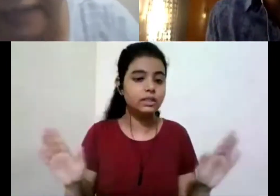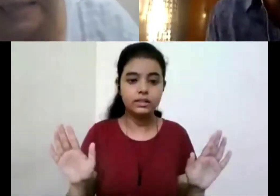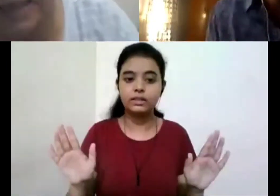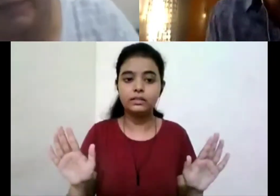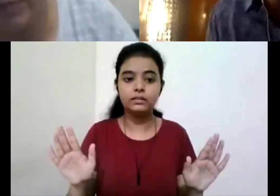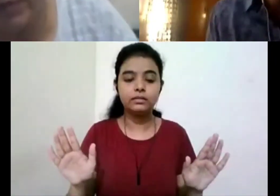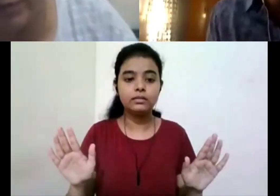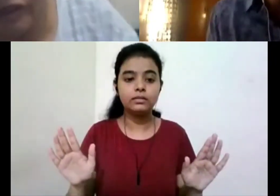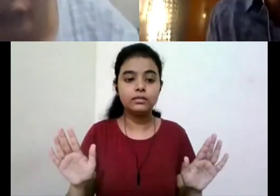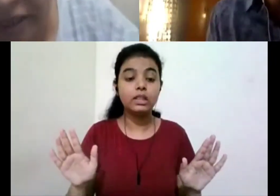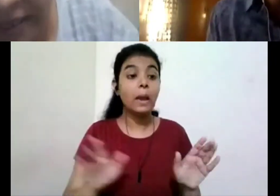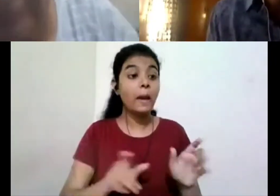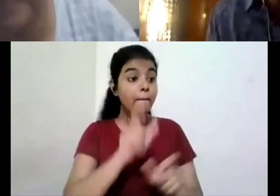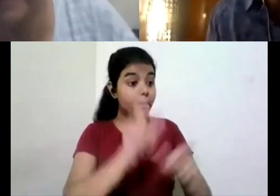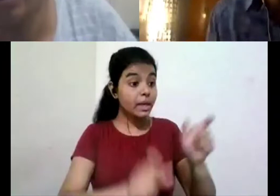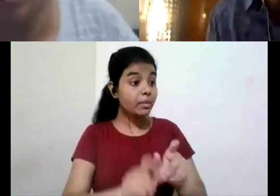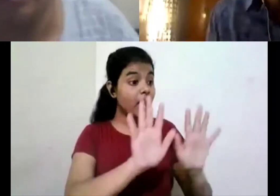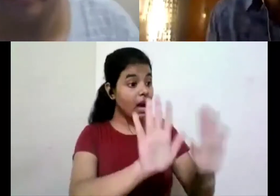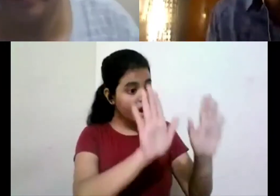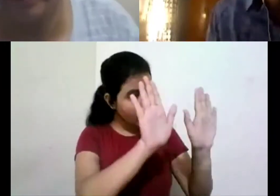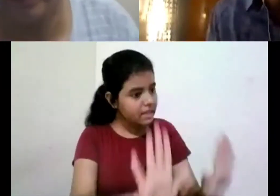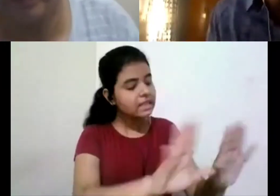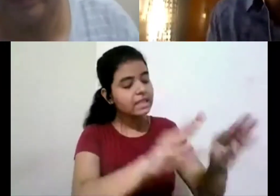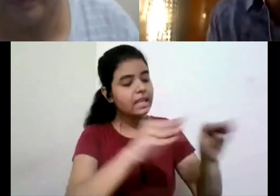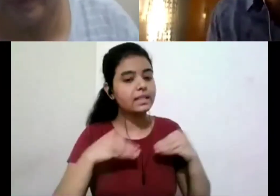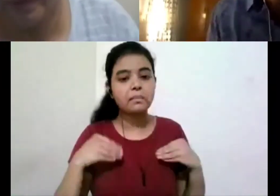you accept people just as they are.